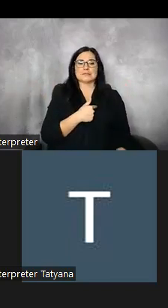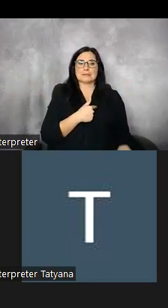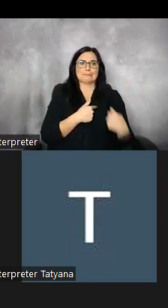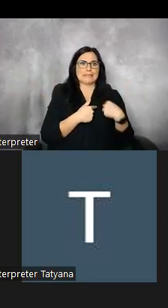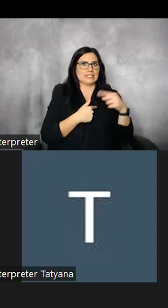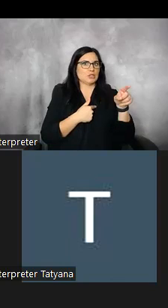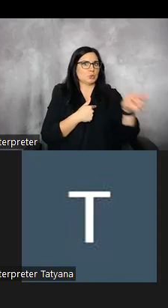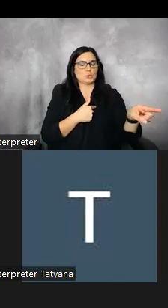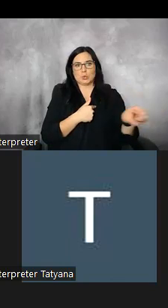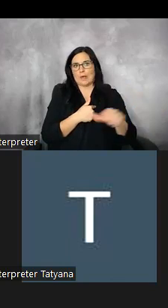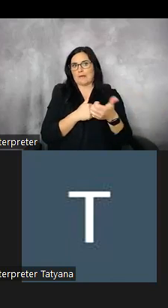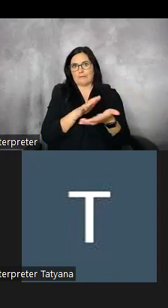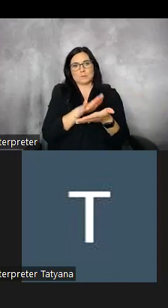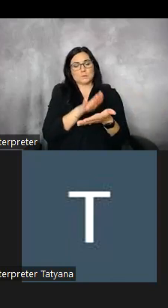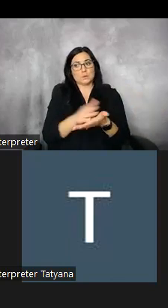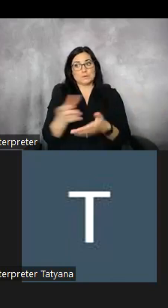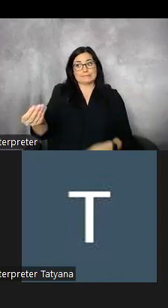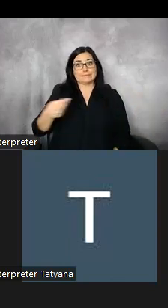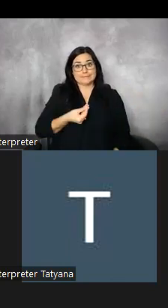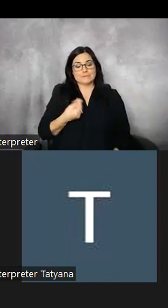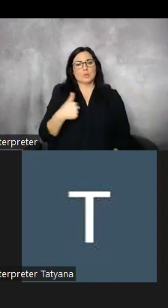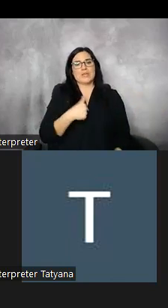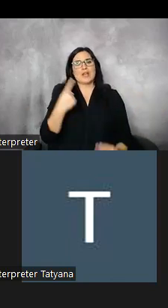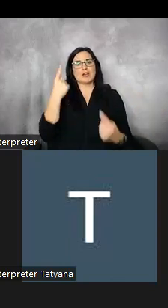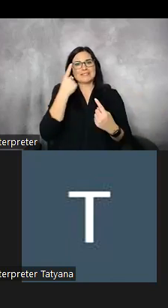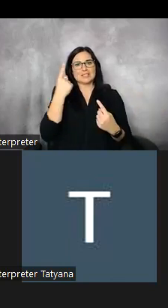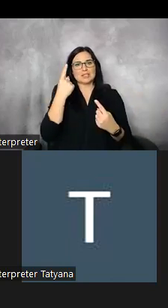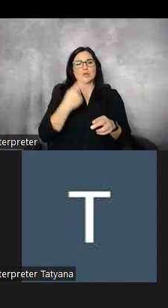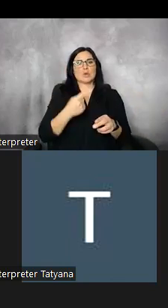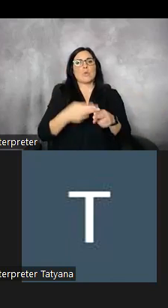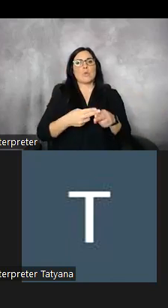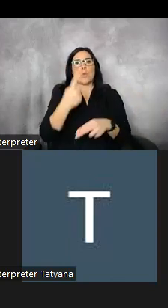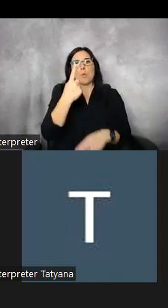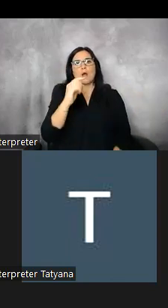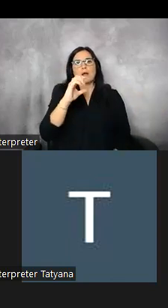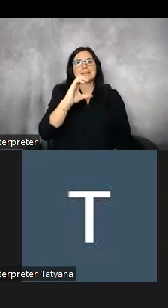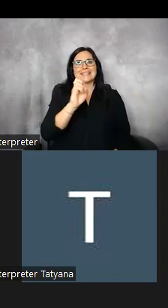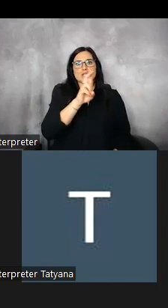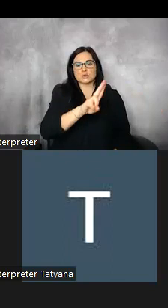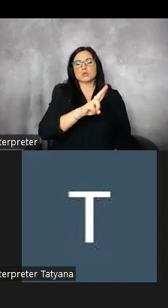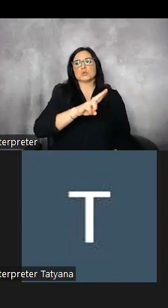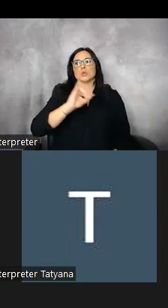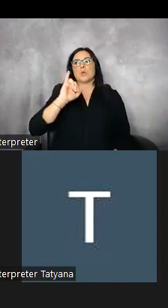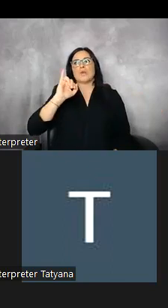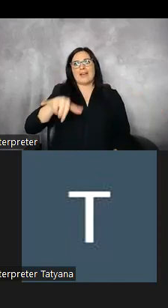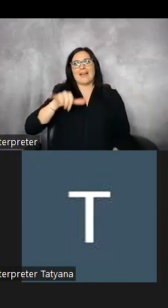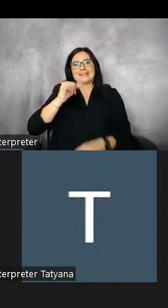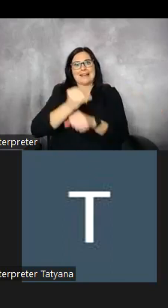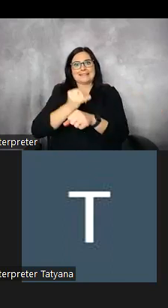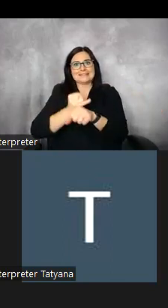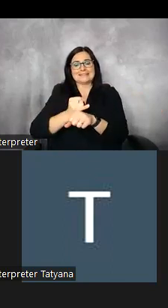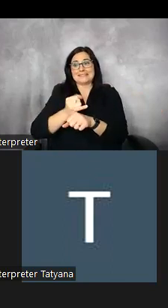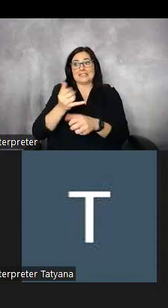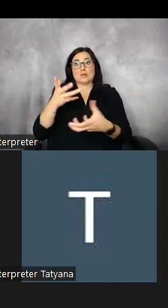you, any of the schools, we are all considered a single entity, and that includes the CSUs and the UCs. Any book that is given to us is